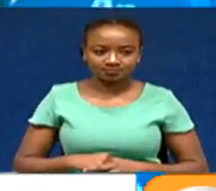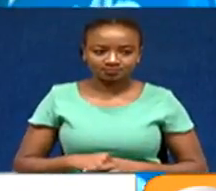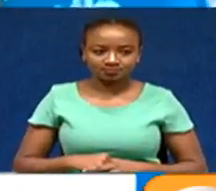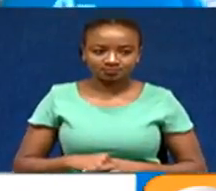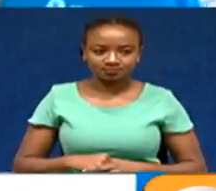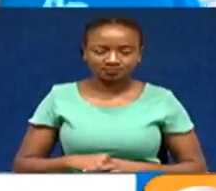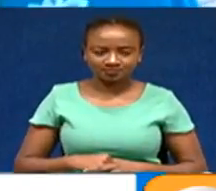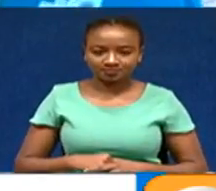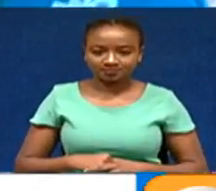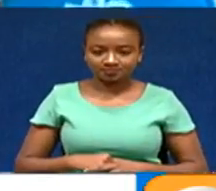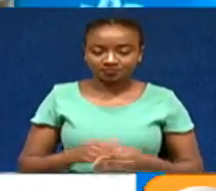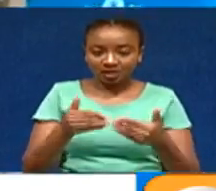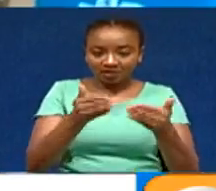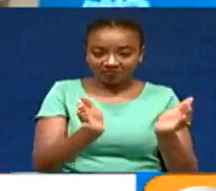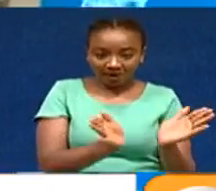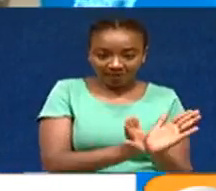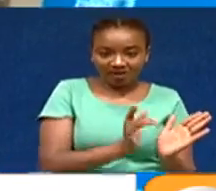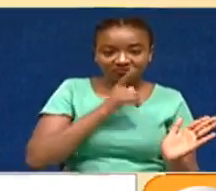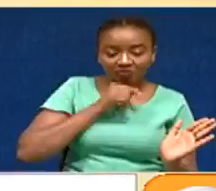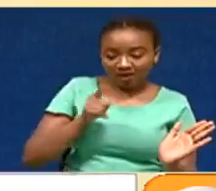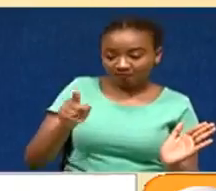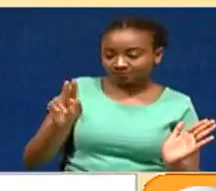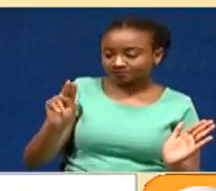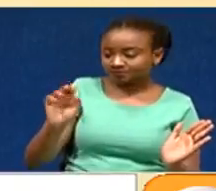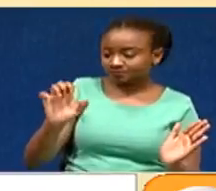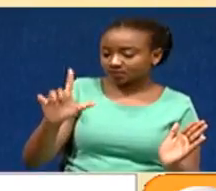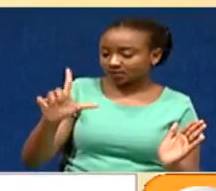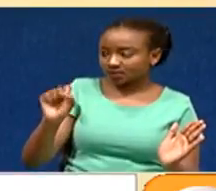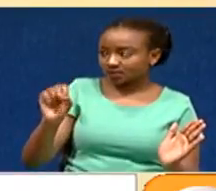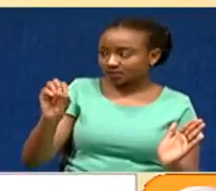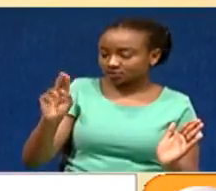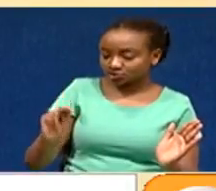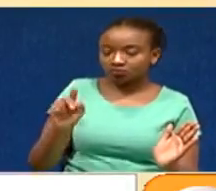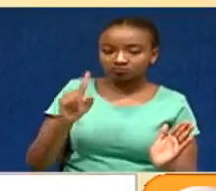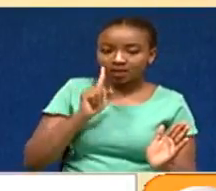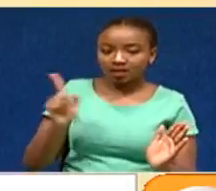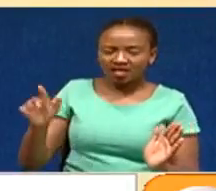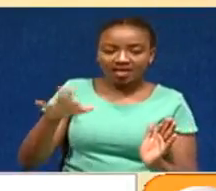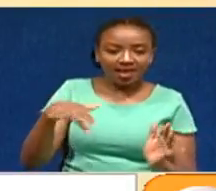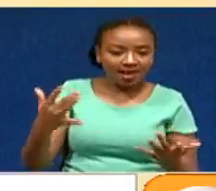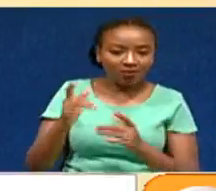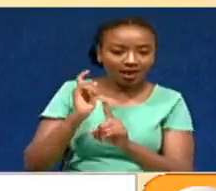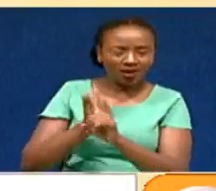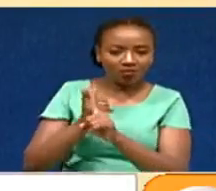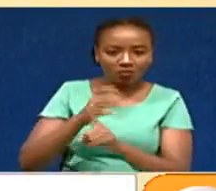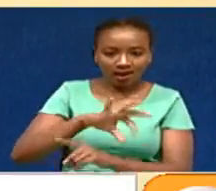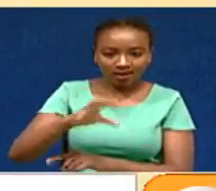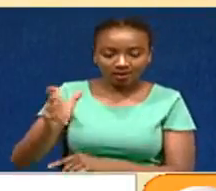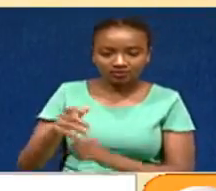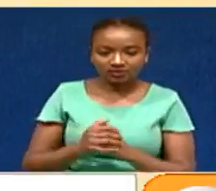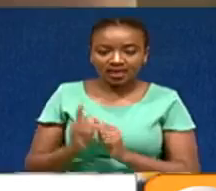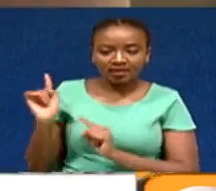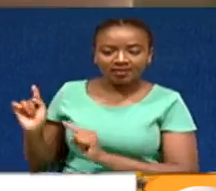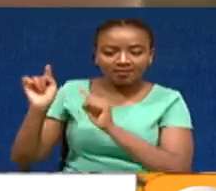The family of 33-year-old Nelson Amauchi gathers at the Gisemba Villas in Kwale County. Their